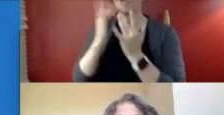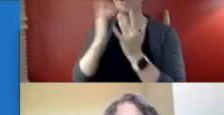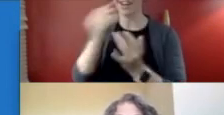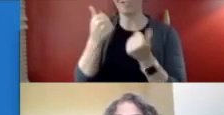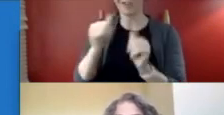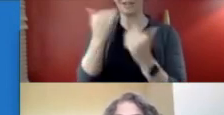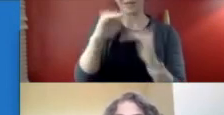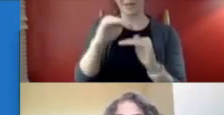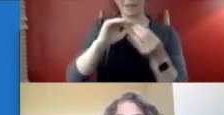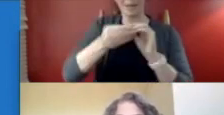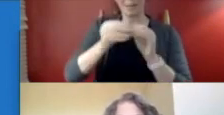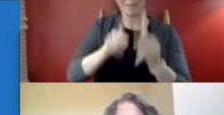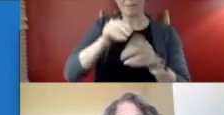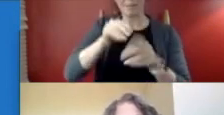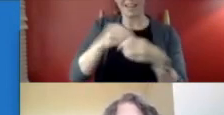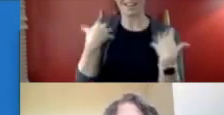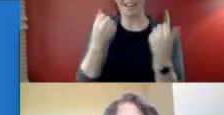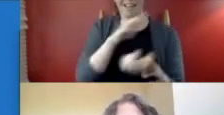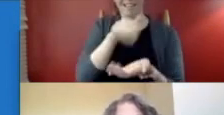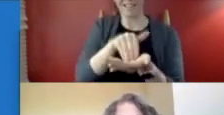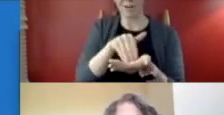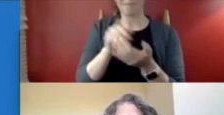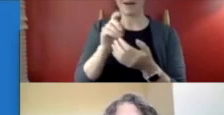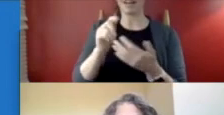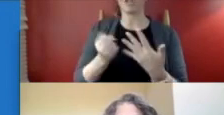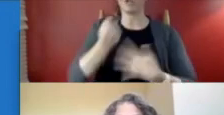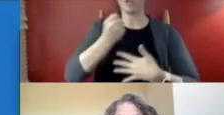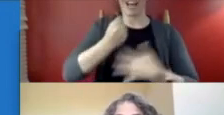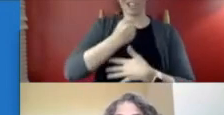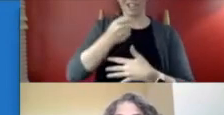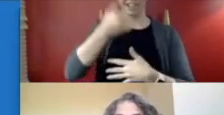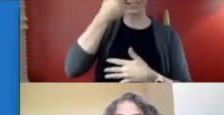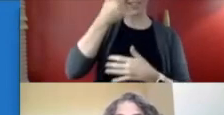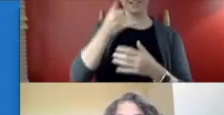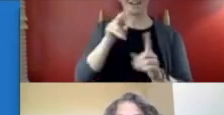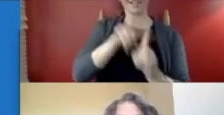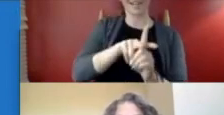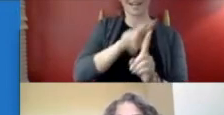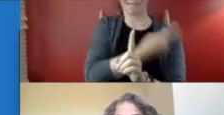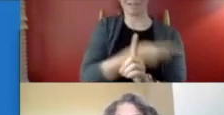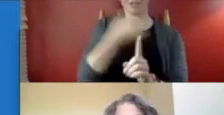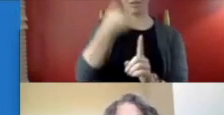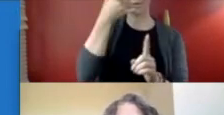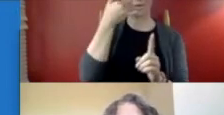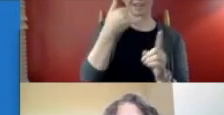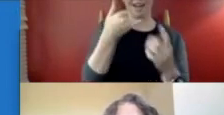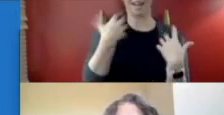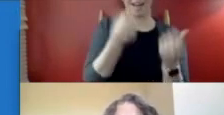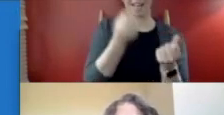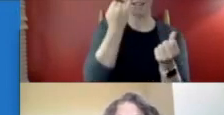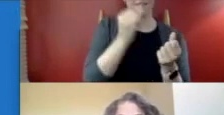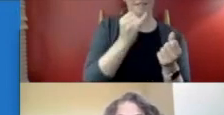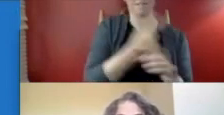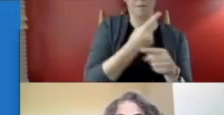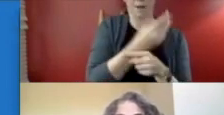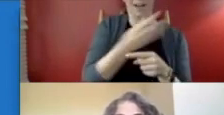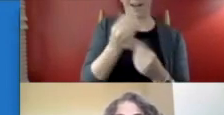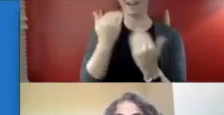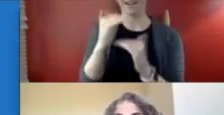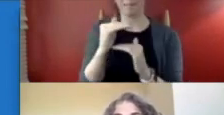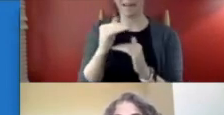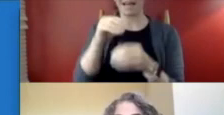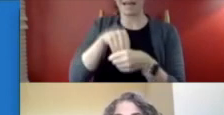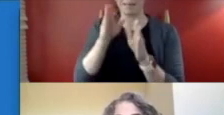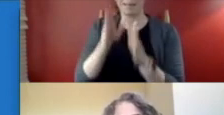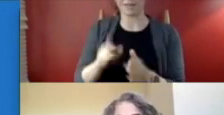center by triaging patients to telehealth whenever appropriate and limiting in-person visits to urgent needs, including IUD removal when